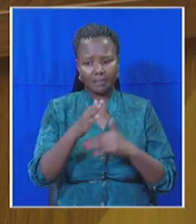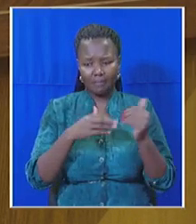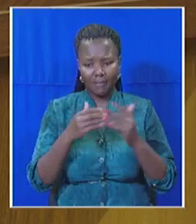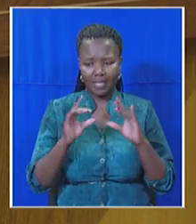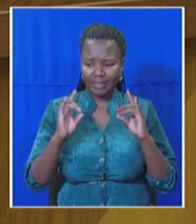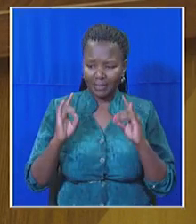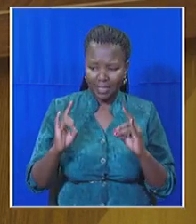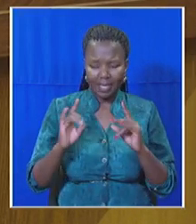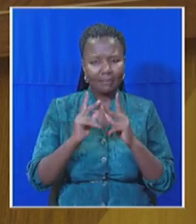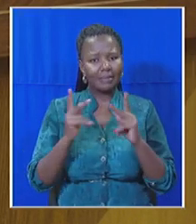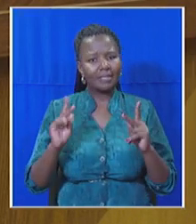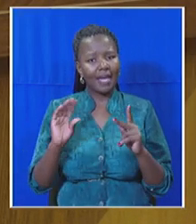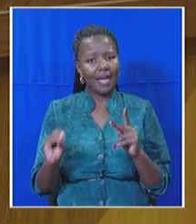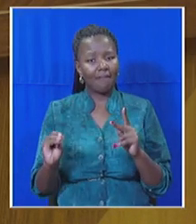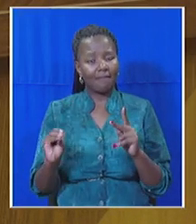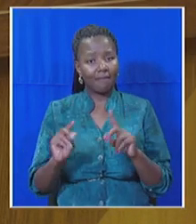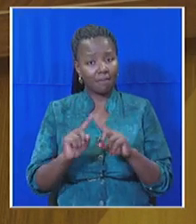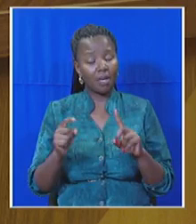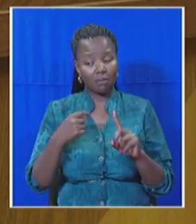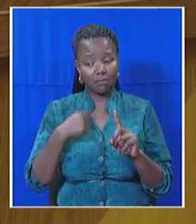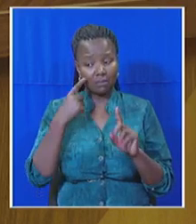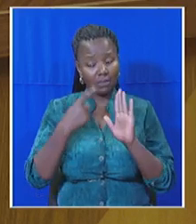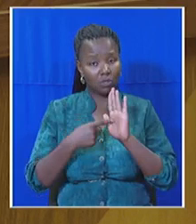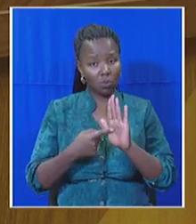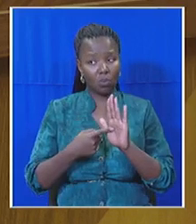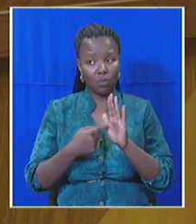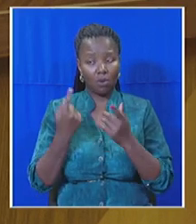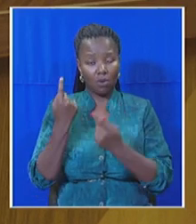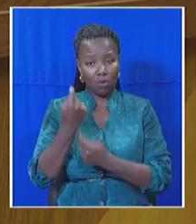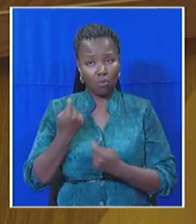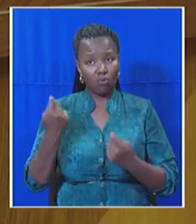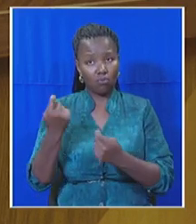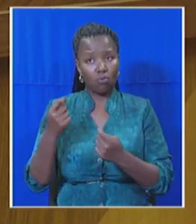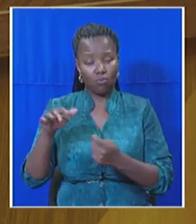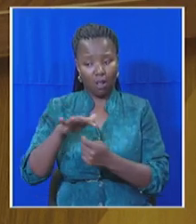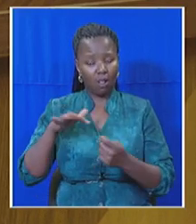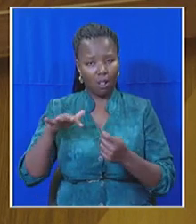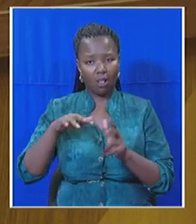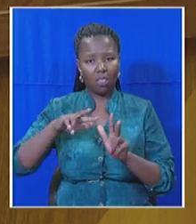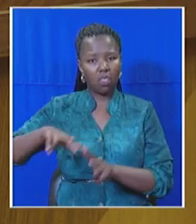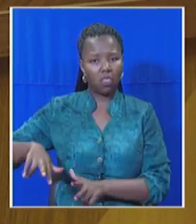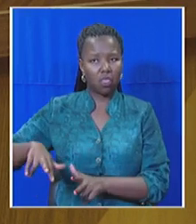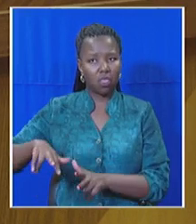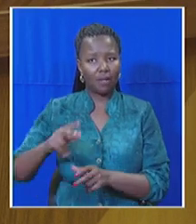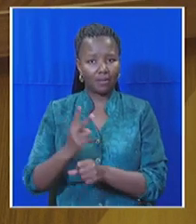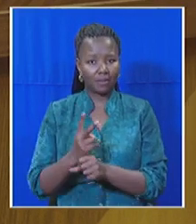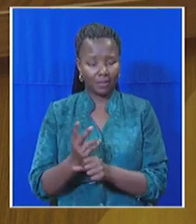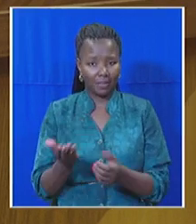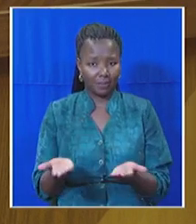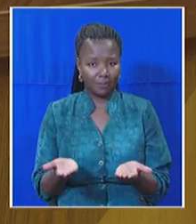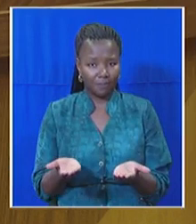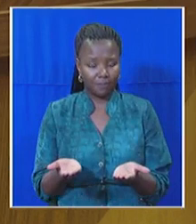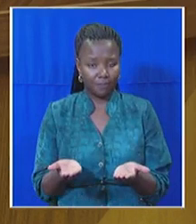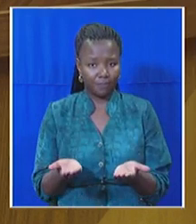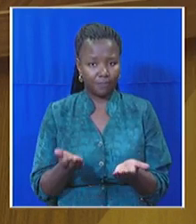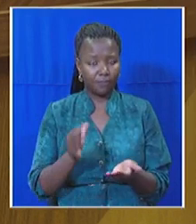all indications are there that rural schools are once again sadly neglected in this regard. If